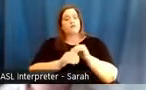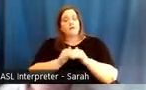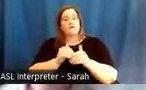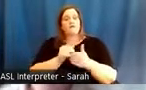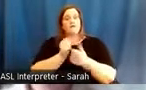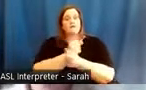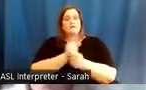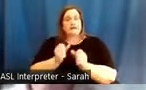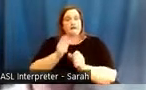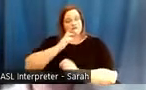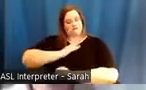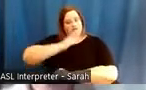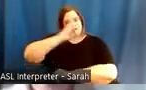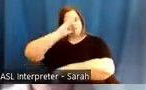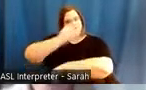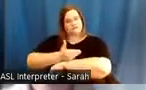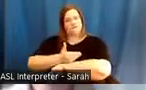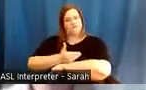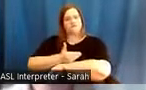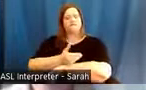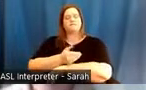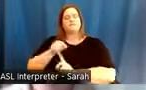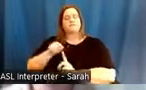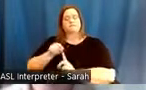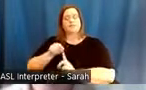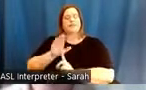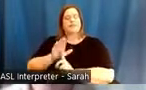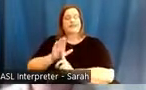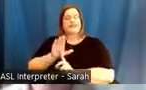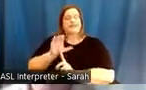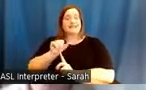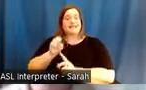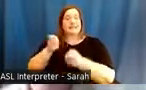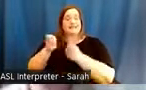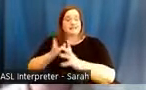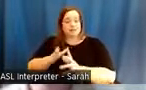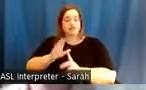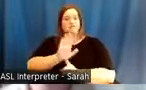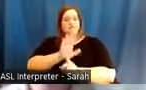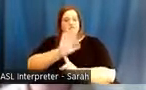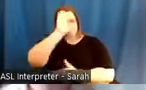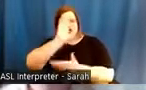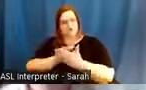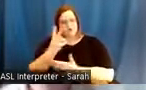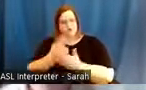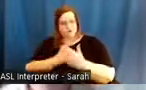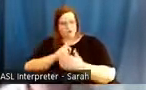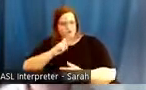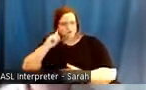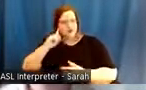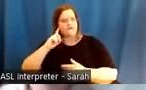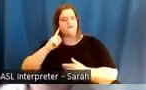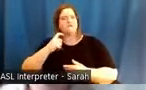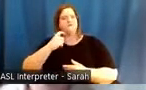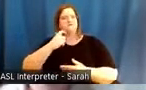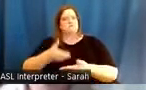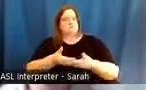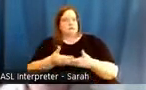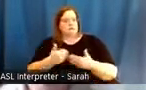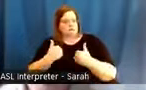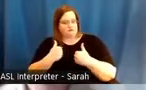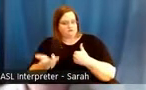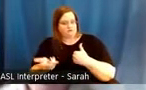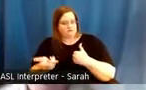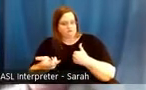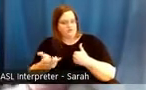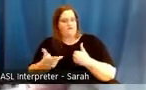son. When Ari's case manager and her husband, both deaf and with a baby, presented themselves